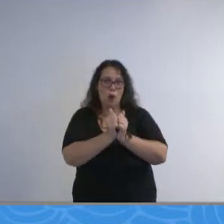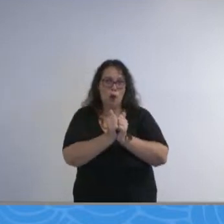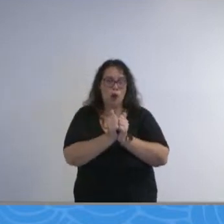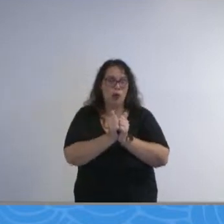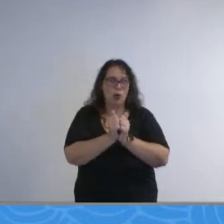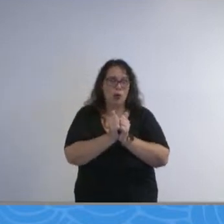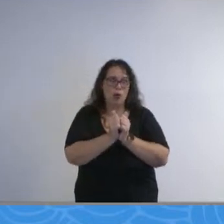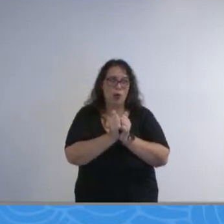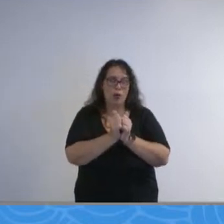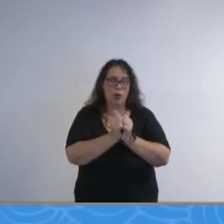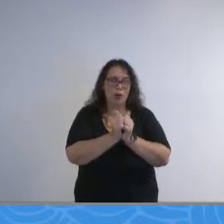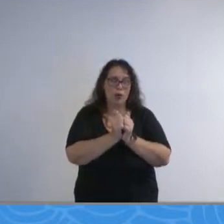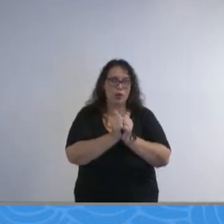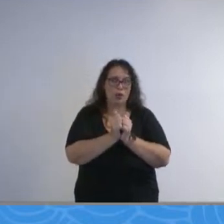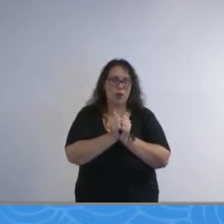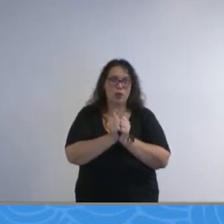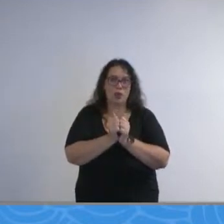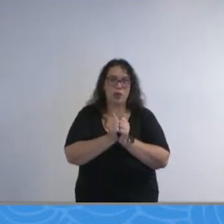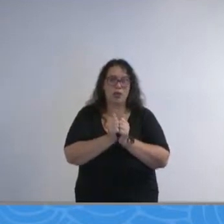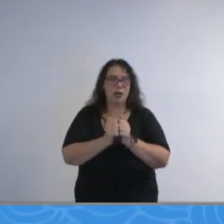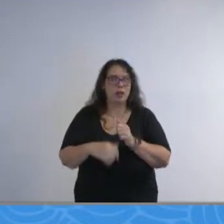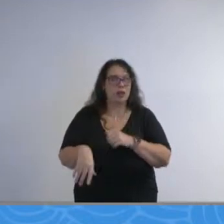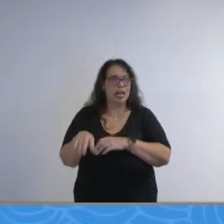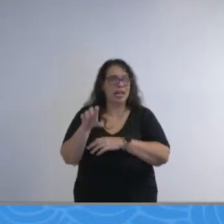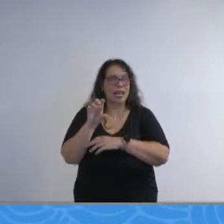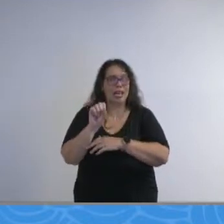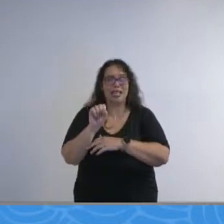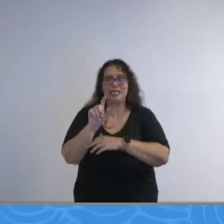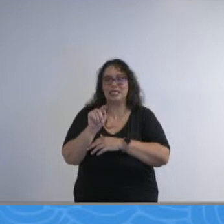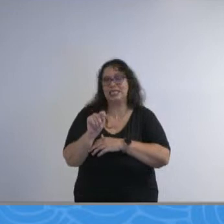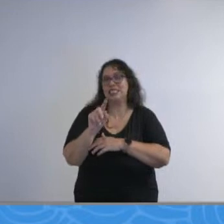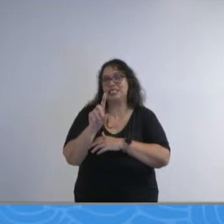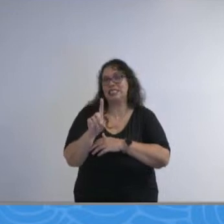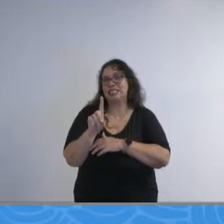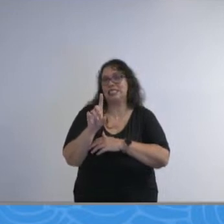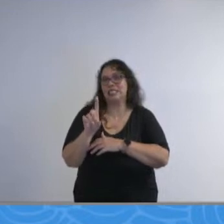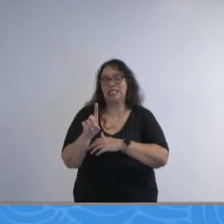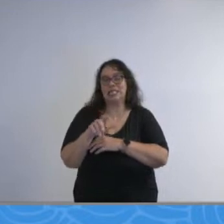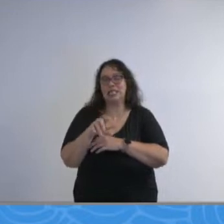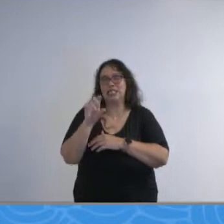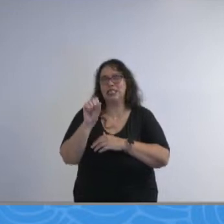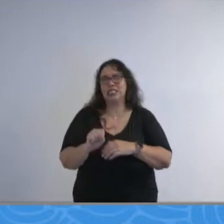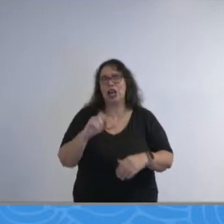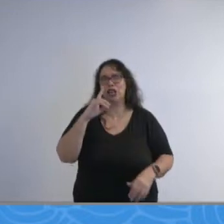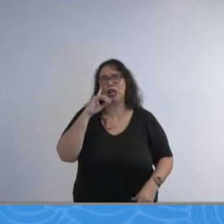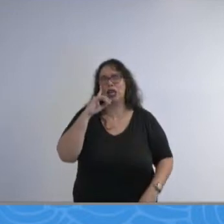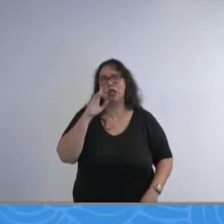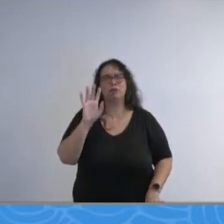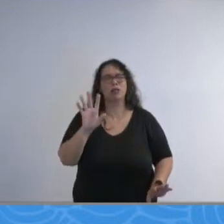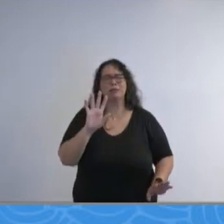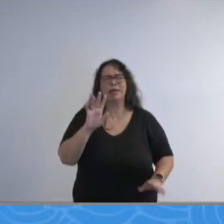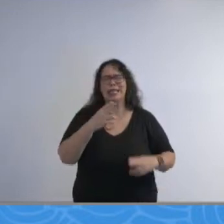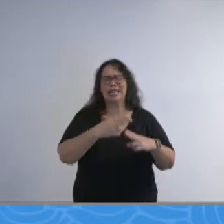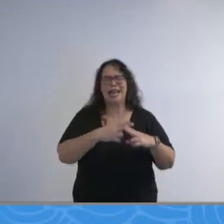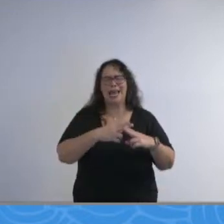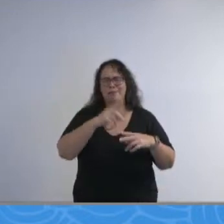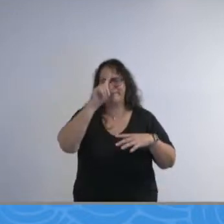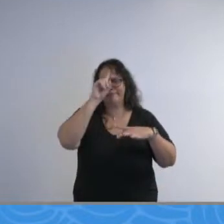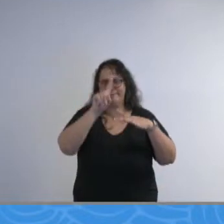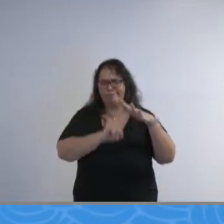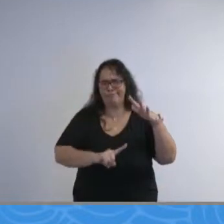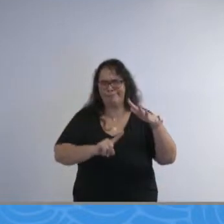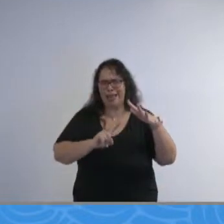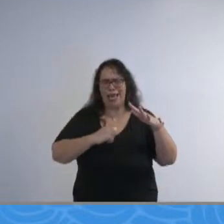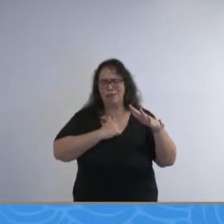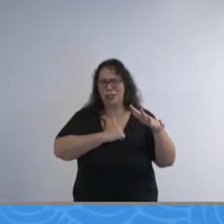the with SCDD, Southern California. The name escapes me, I'm sorry, but it's a